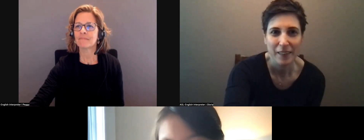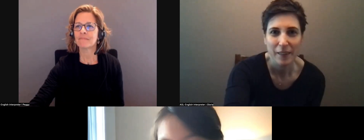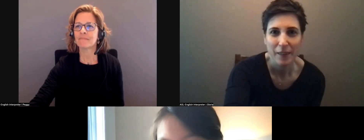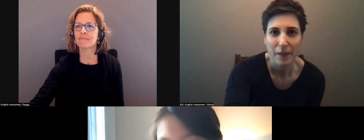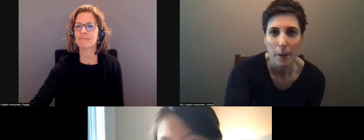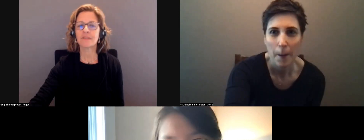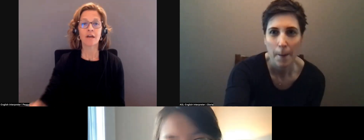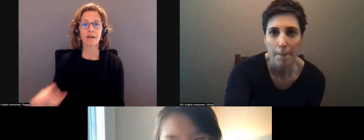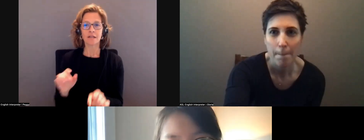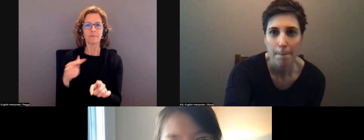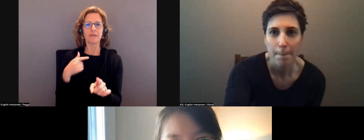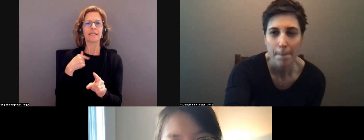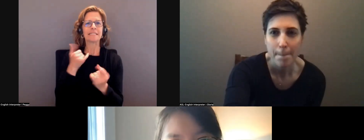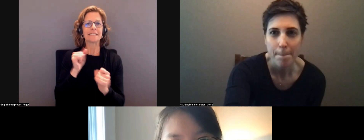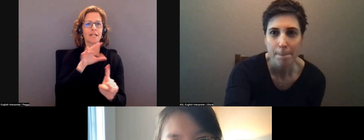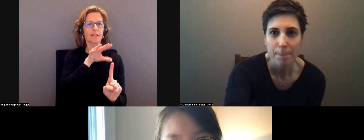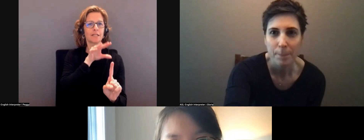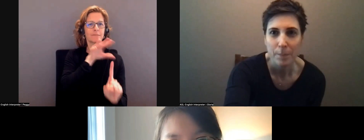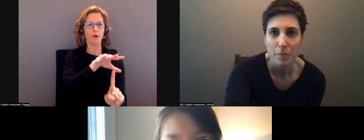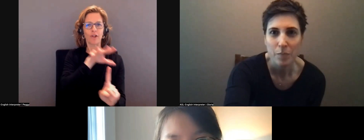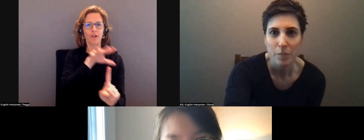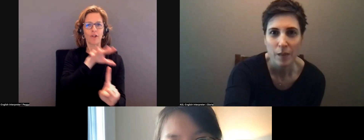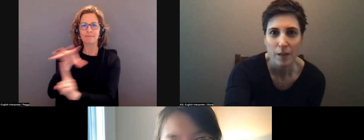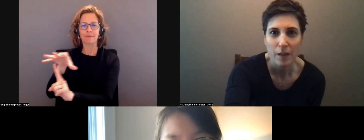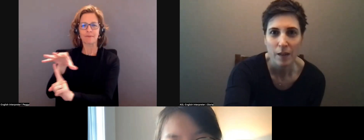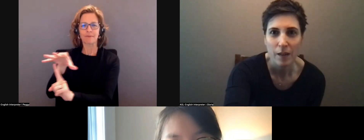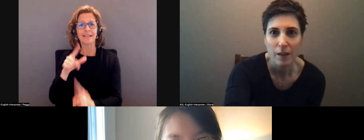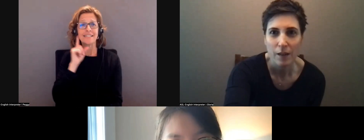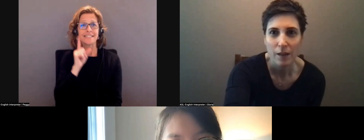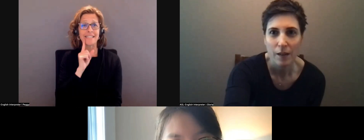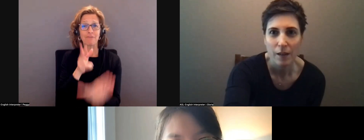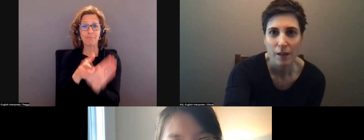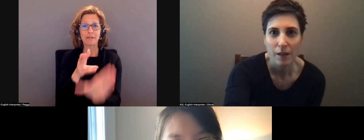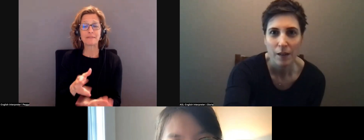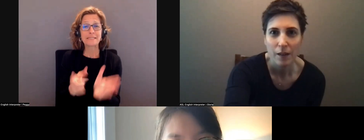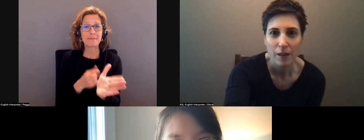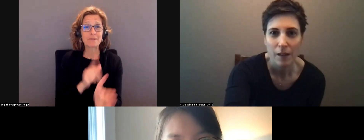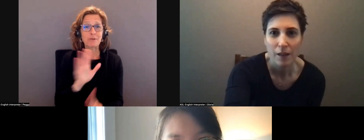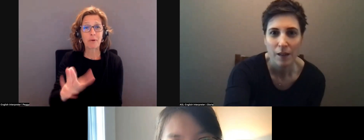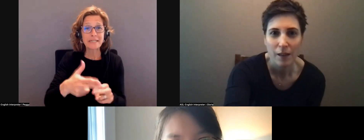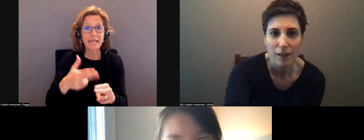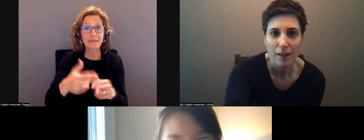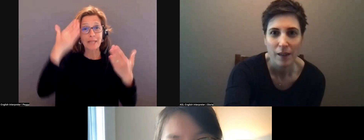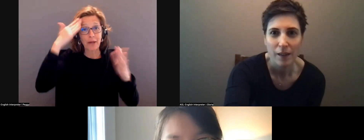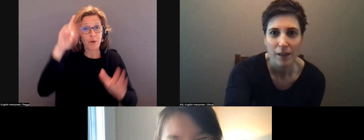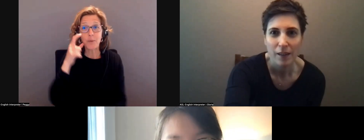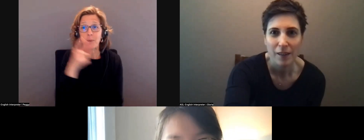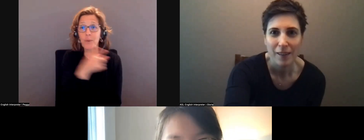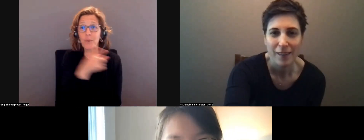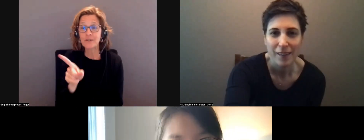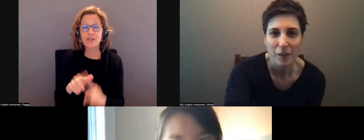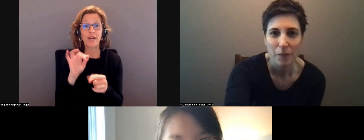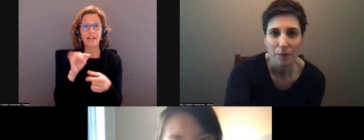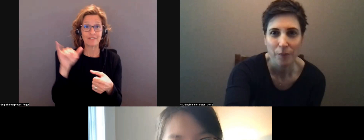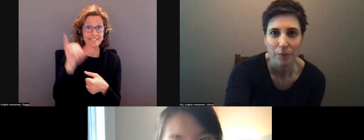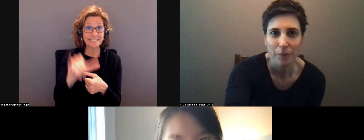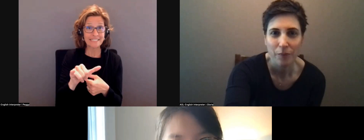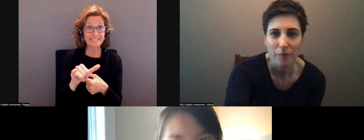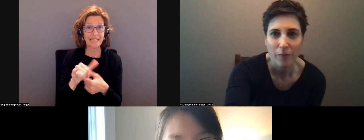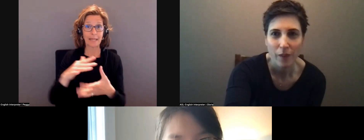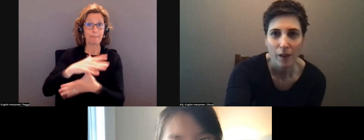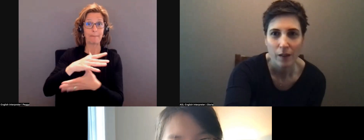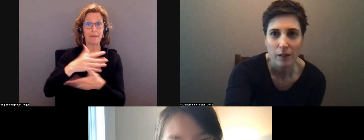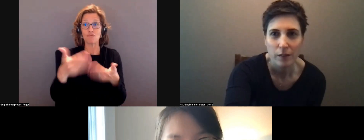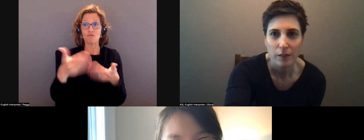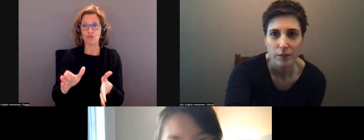So it's one of the things for our deaf participants is I sometimes don't recognize who is who. So if you're staying in the main room, we do